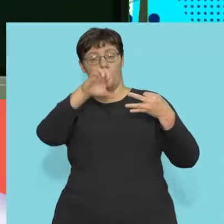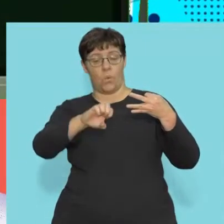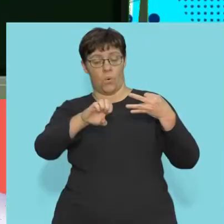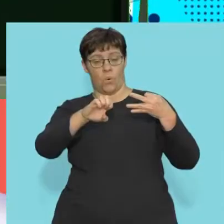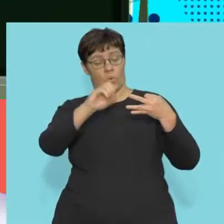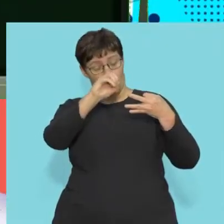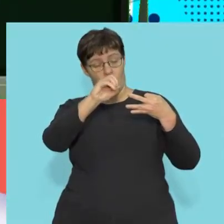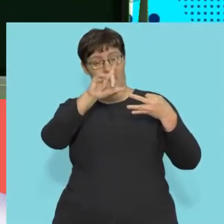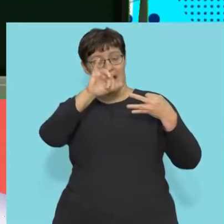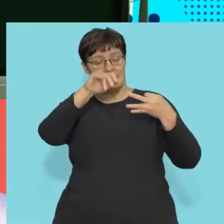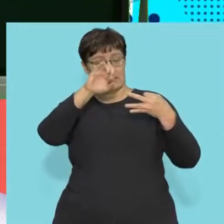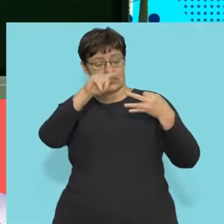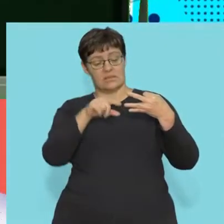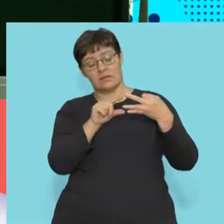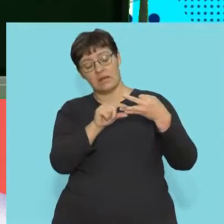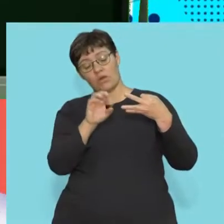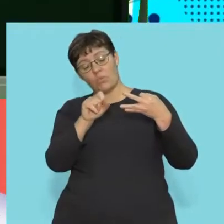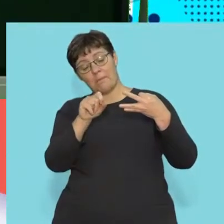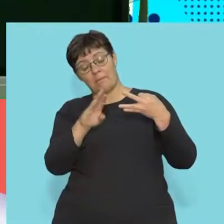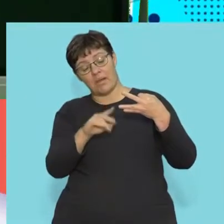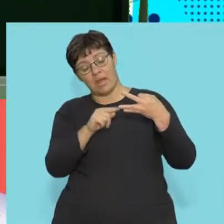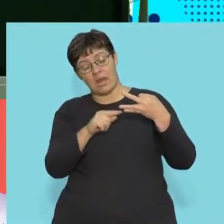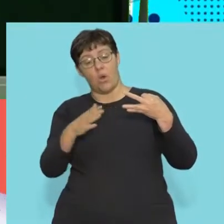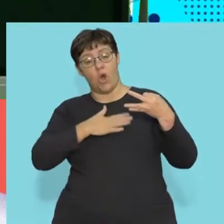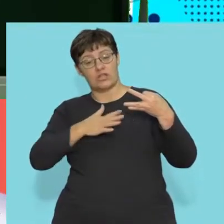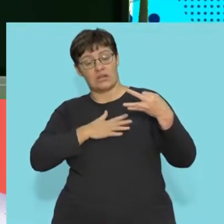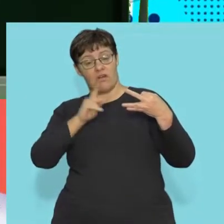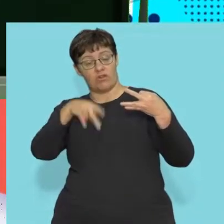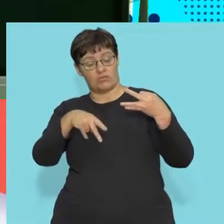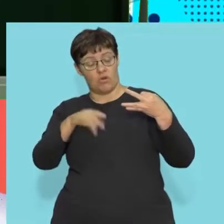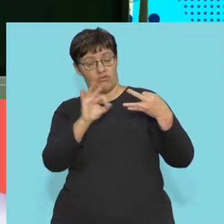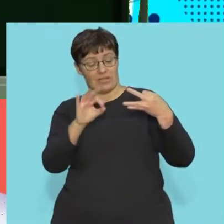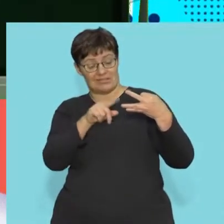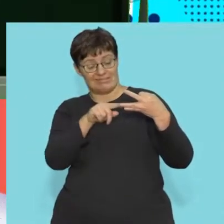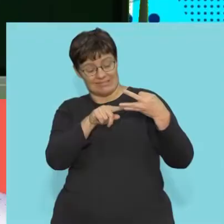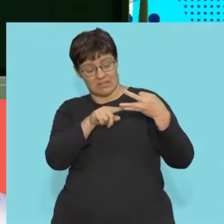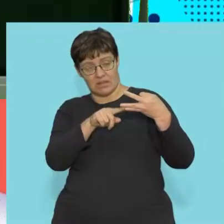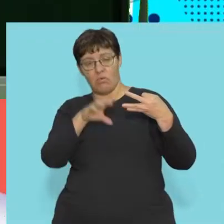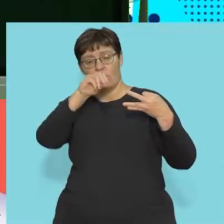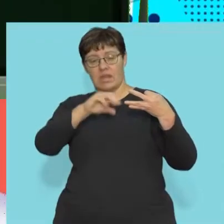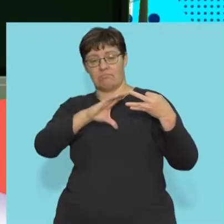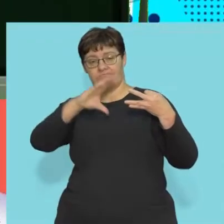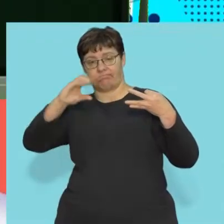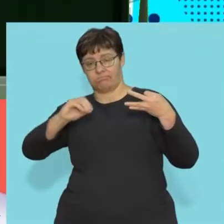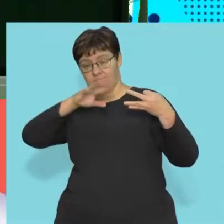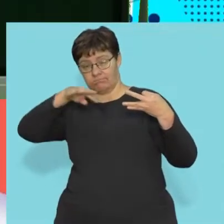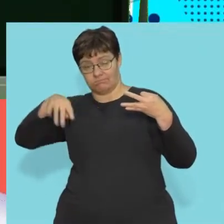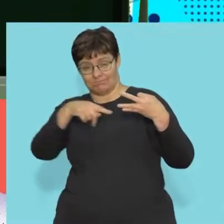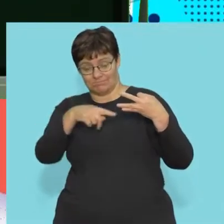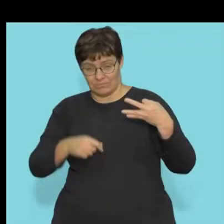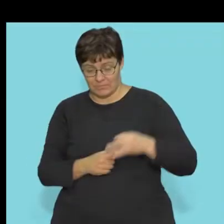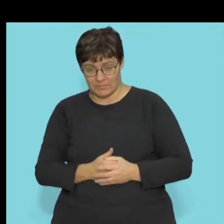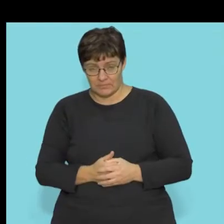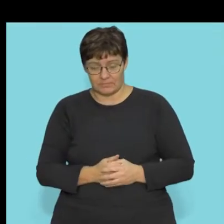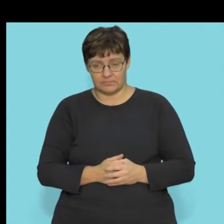glycolysis. The next two, which are the Krebs cycle and oxidative phosphorylation, take place within the mitochondria.